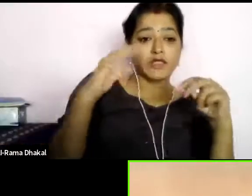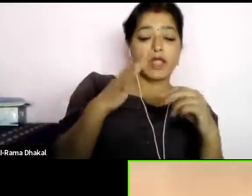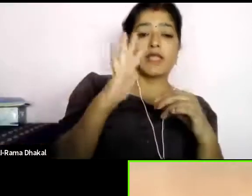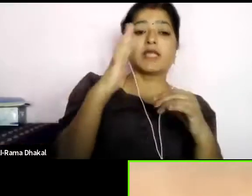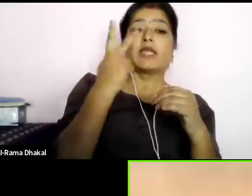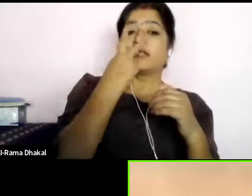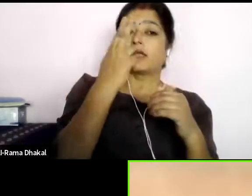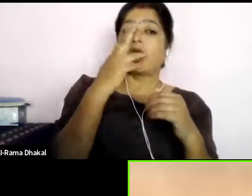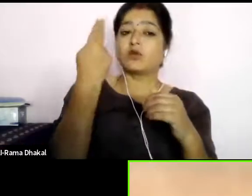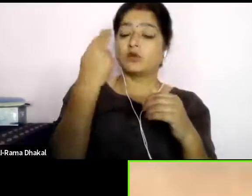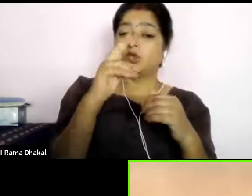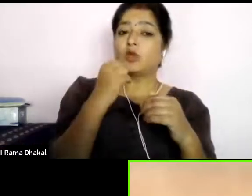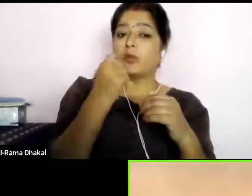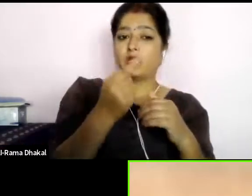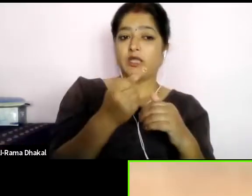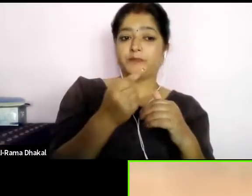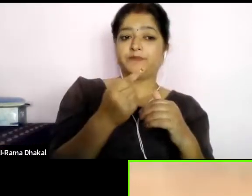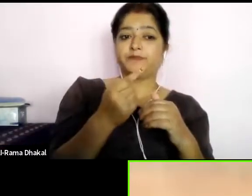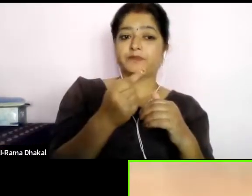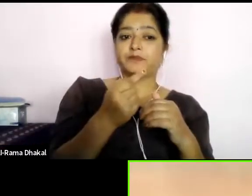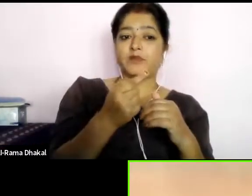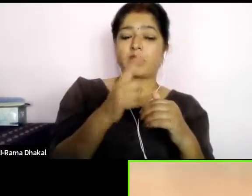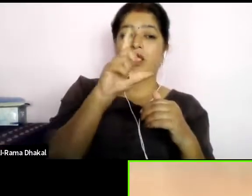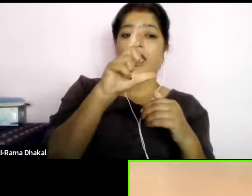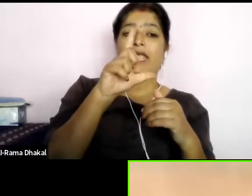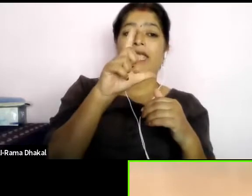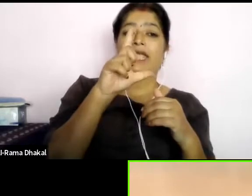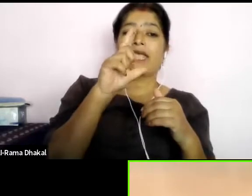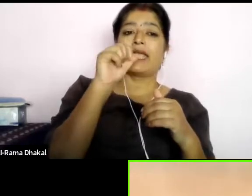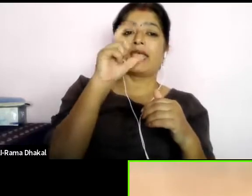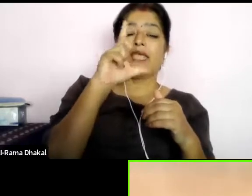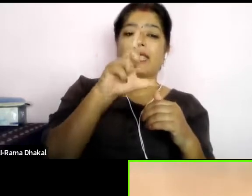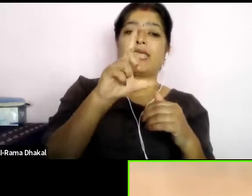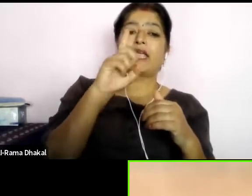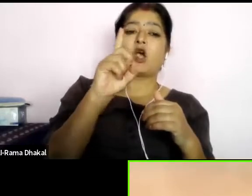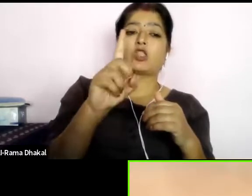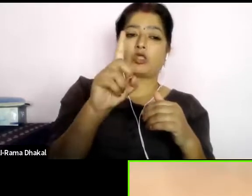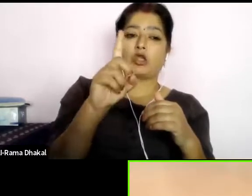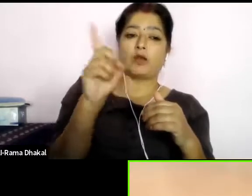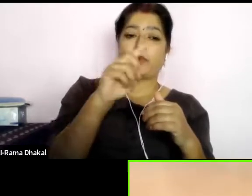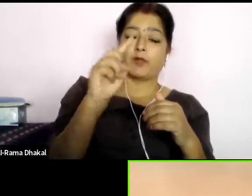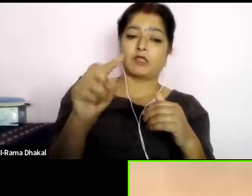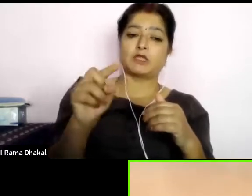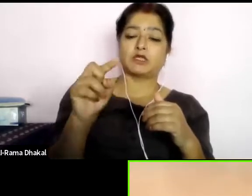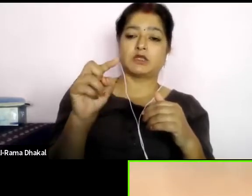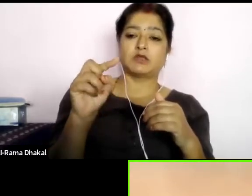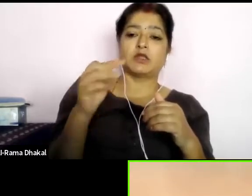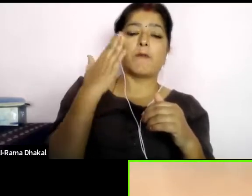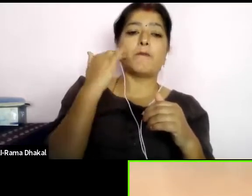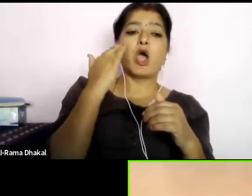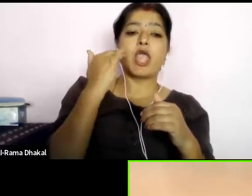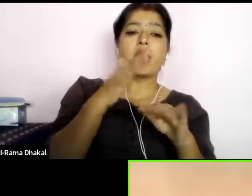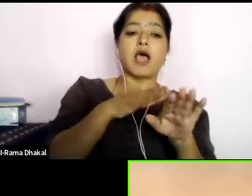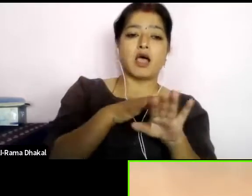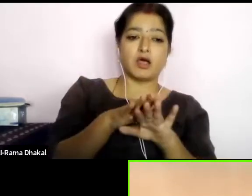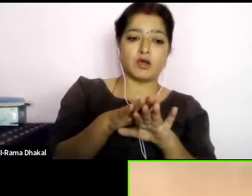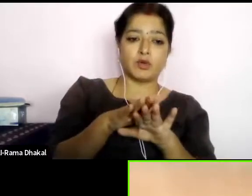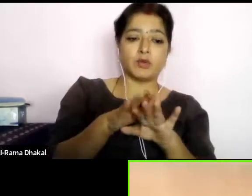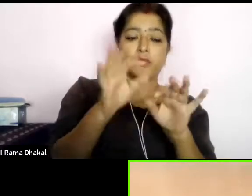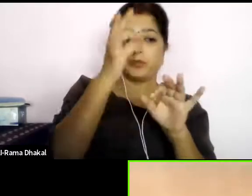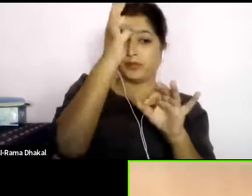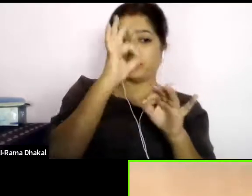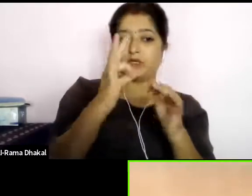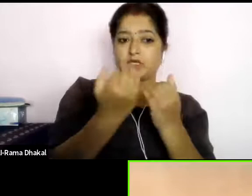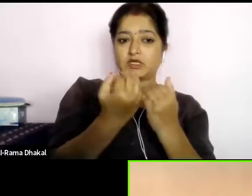know about COVID protocol. 80% of them know that the